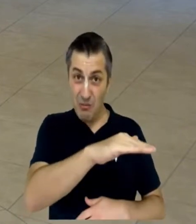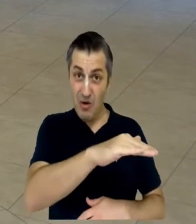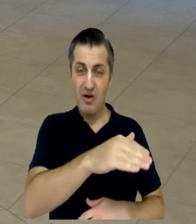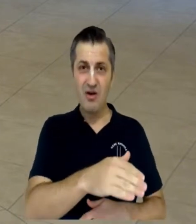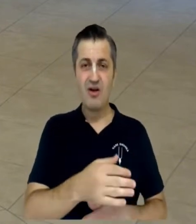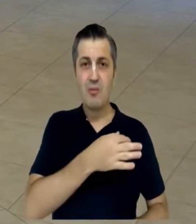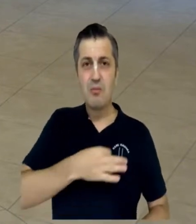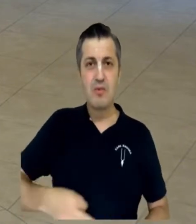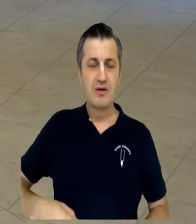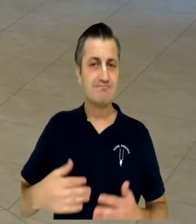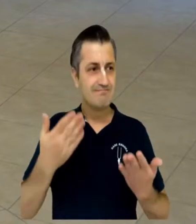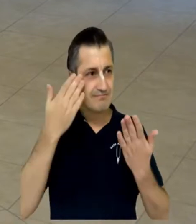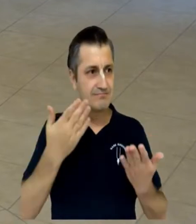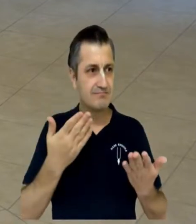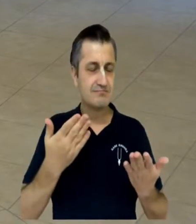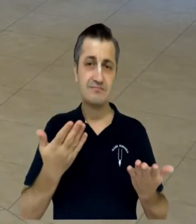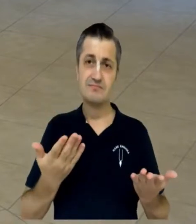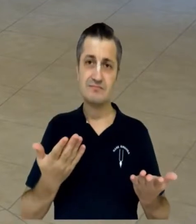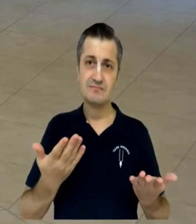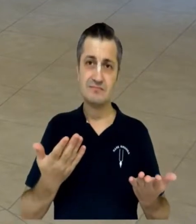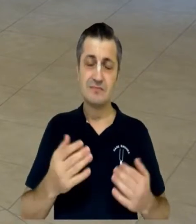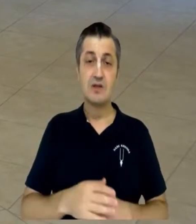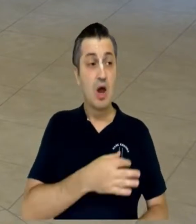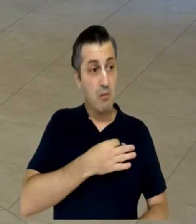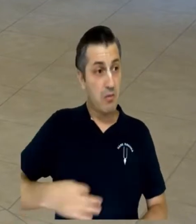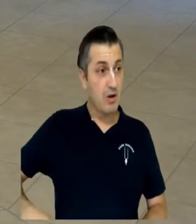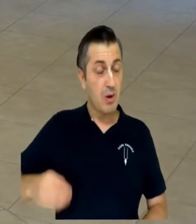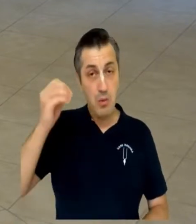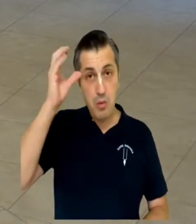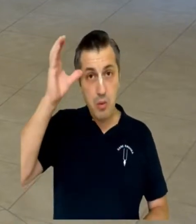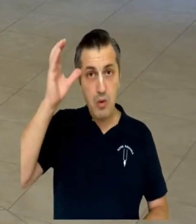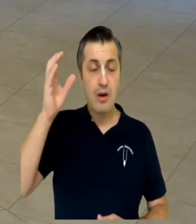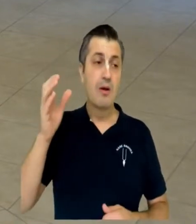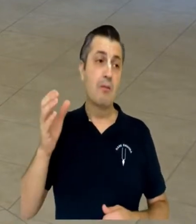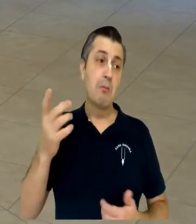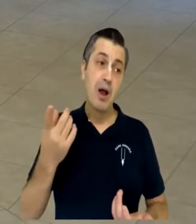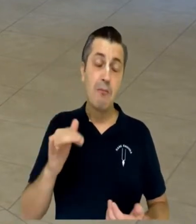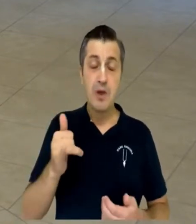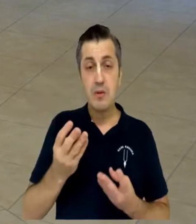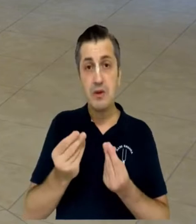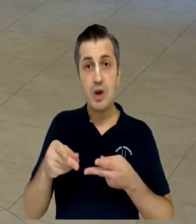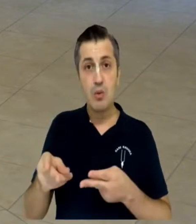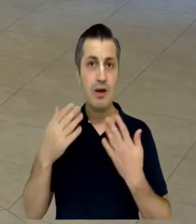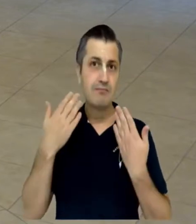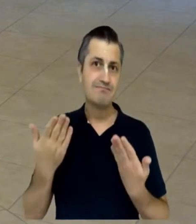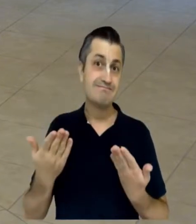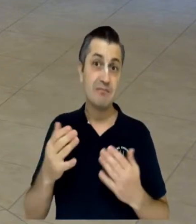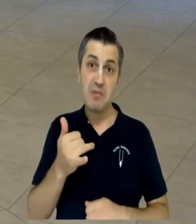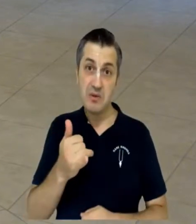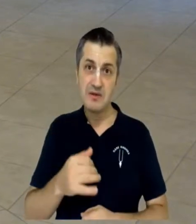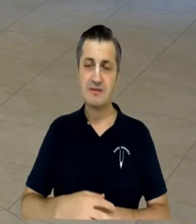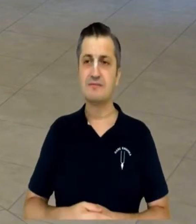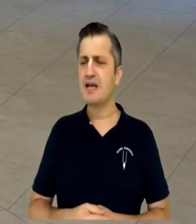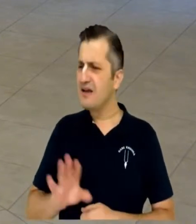knowledgeable than the Brahmanas. They may be Brahmanas, but they were on material platform. Yeah, very nice. And yeah, exactly.